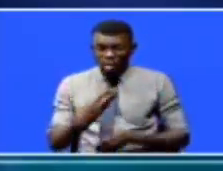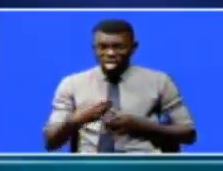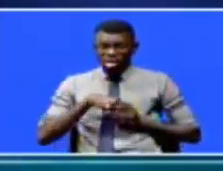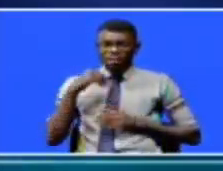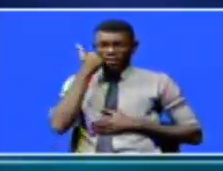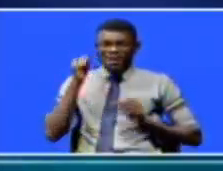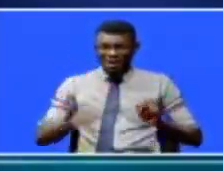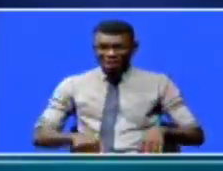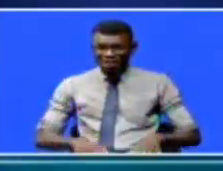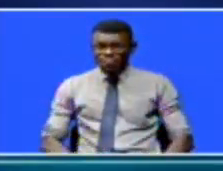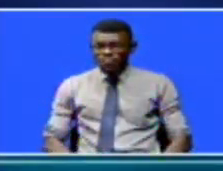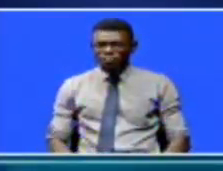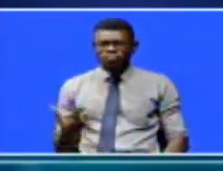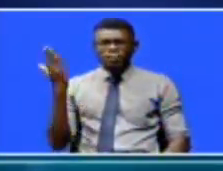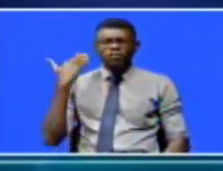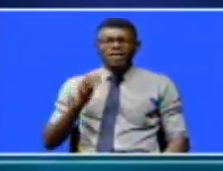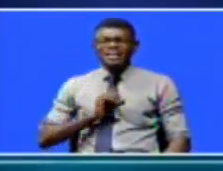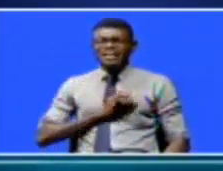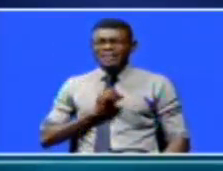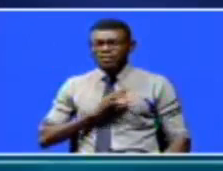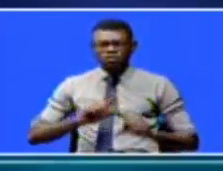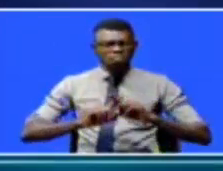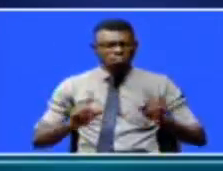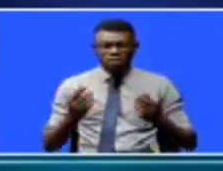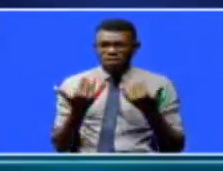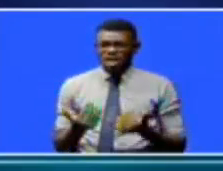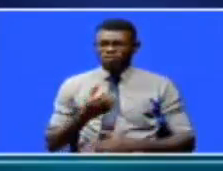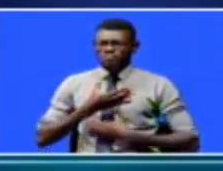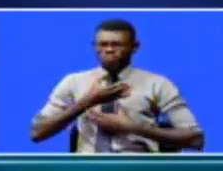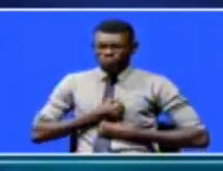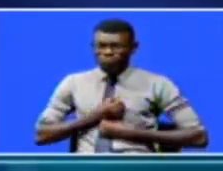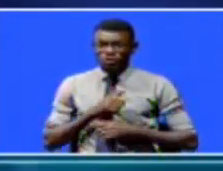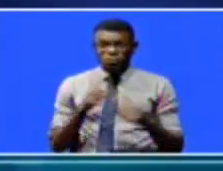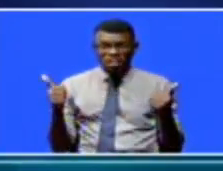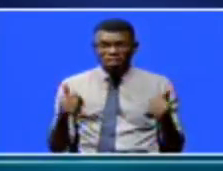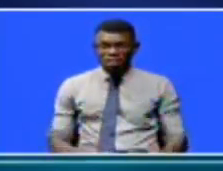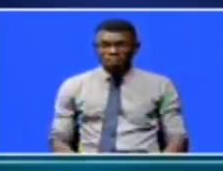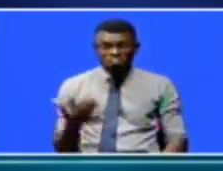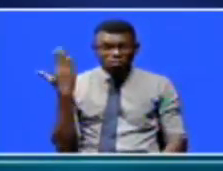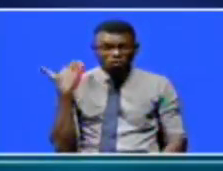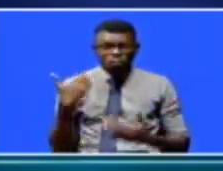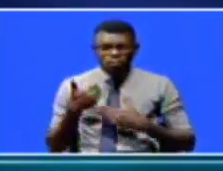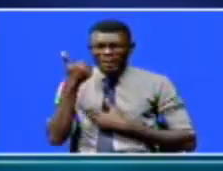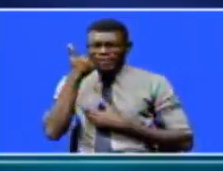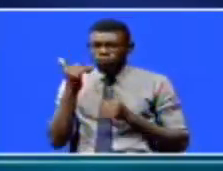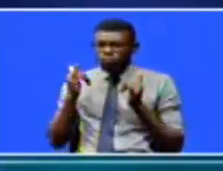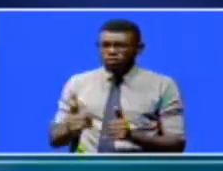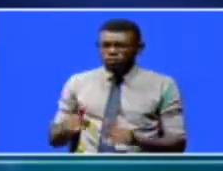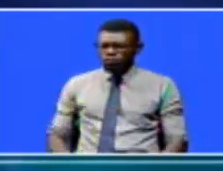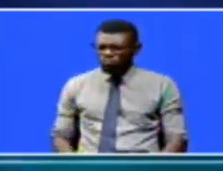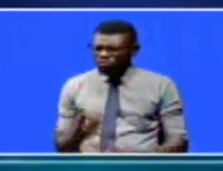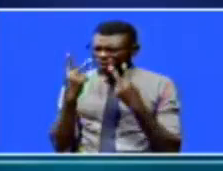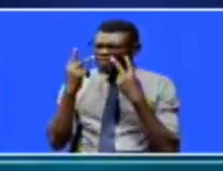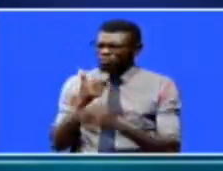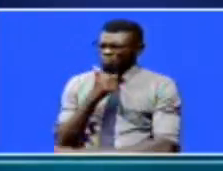she had initially has since paved way for confidence. Even the patient were new there. So they're like, why are you wearing this